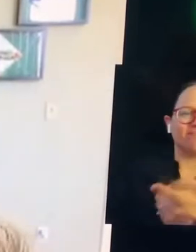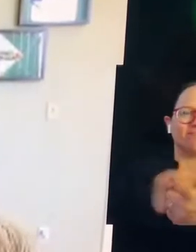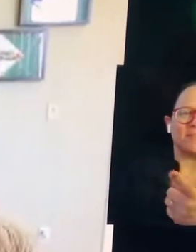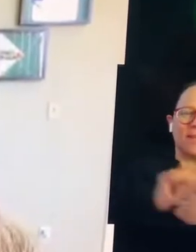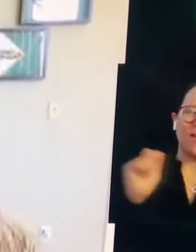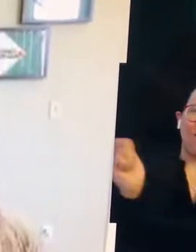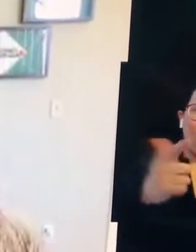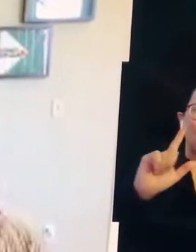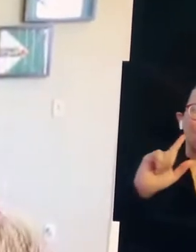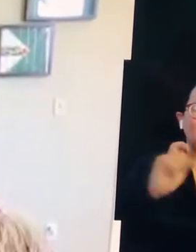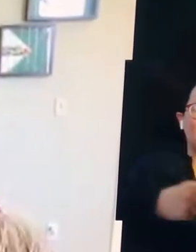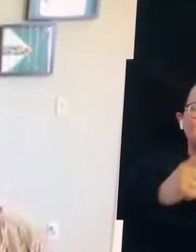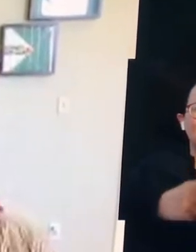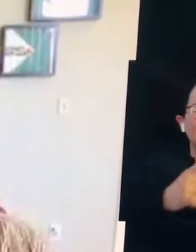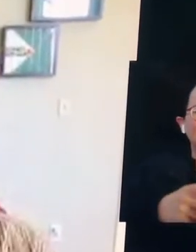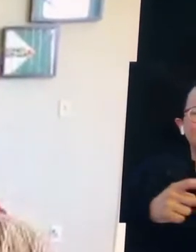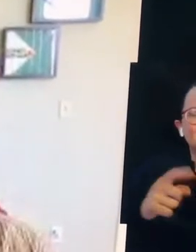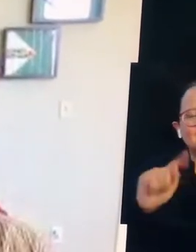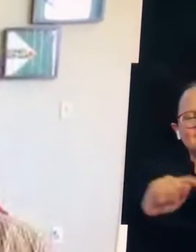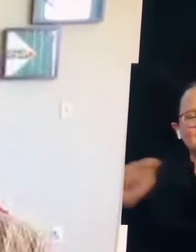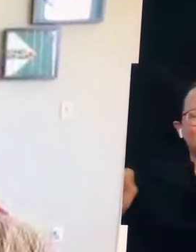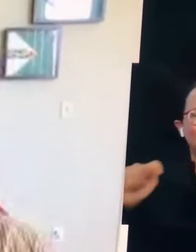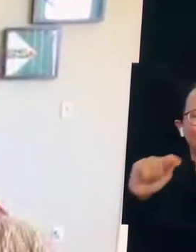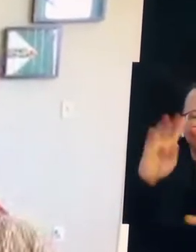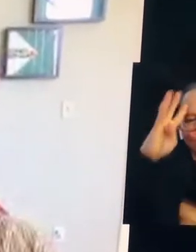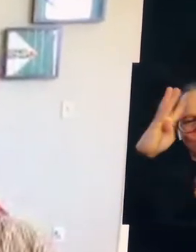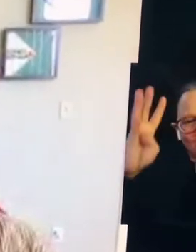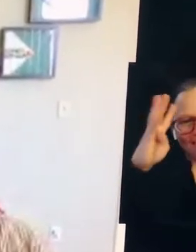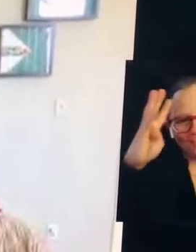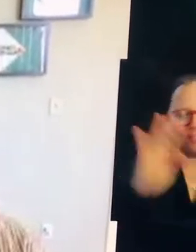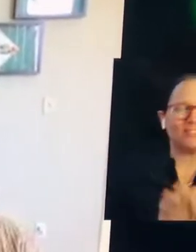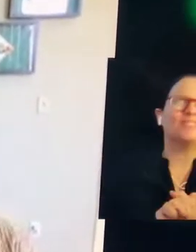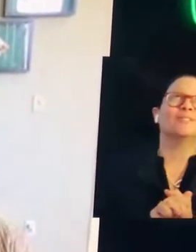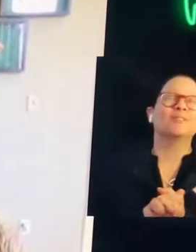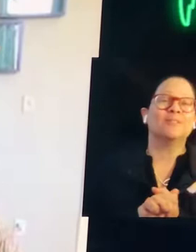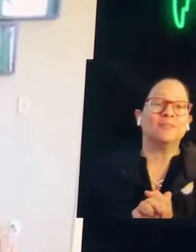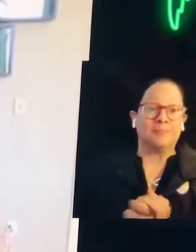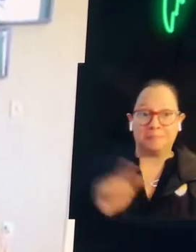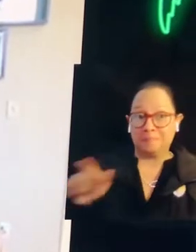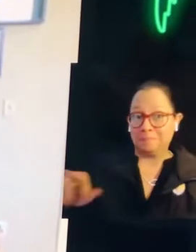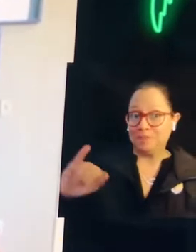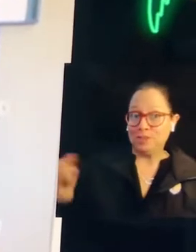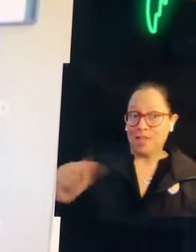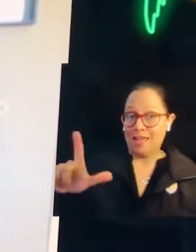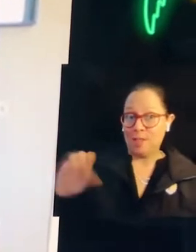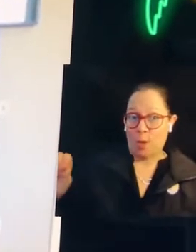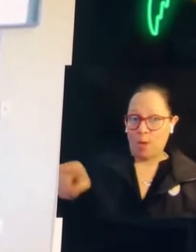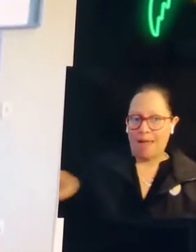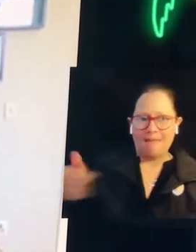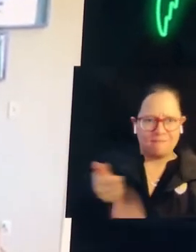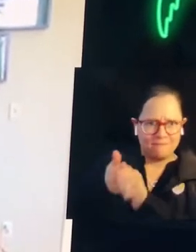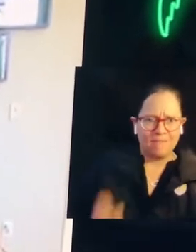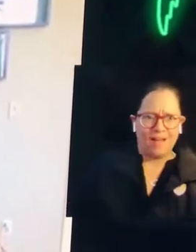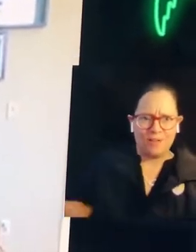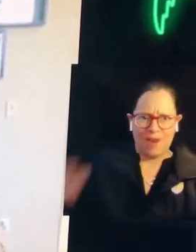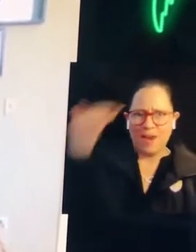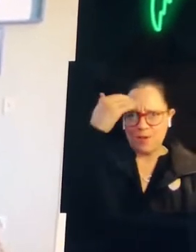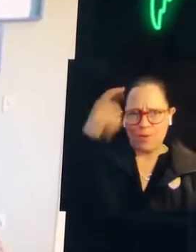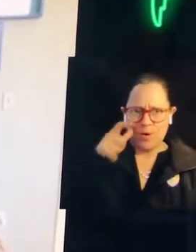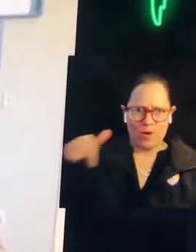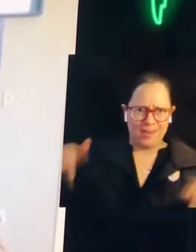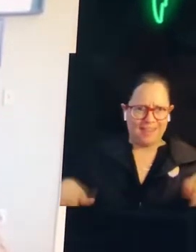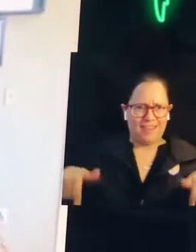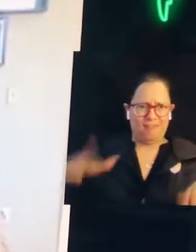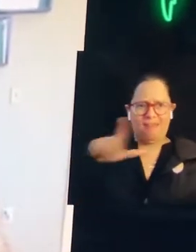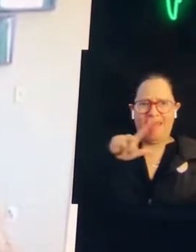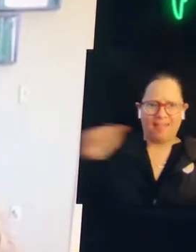creators. With regards to Jennifer, I had followed her and I knew her out here in LA. She